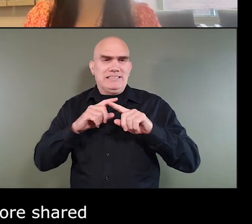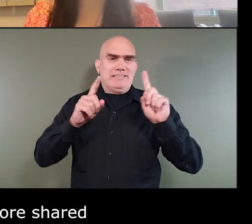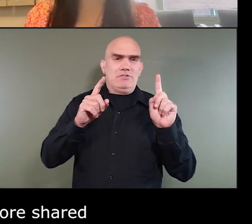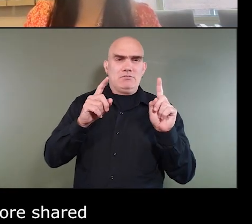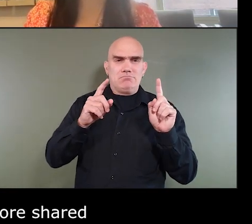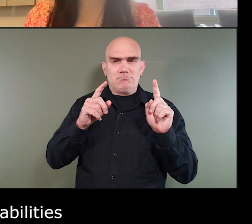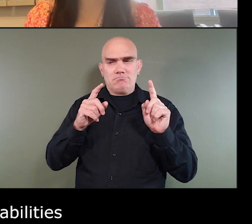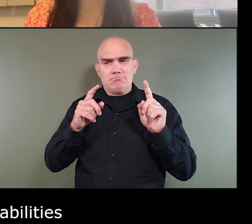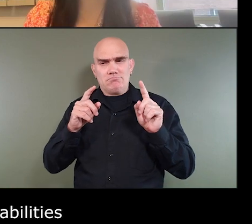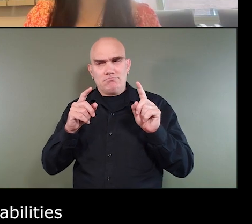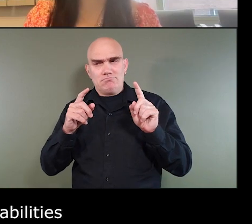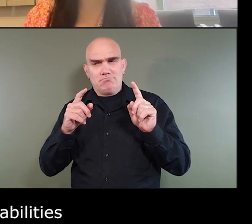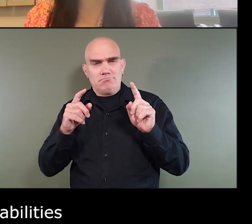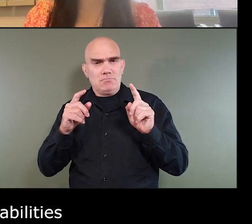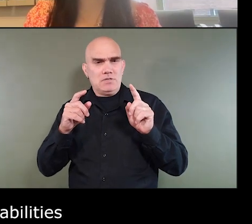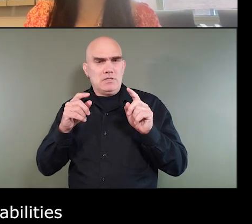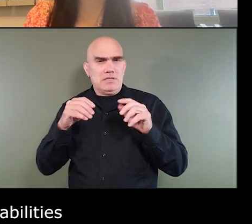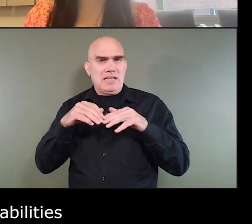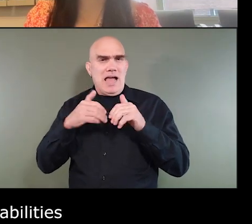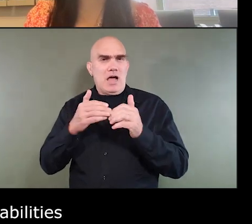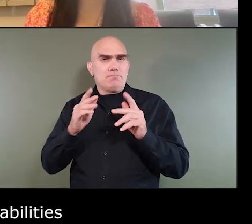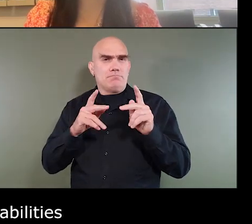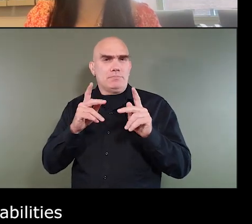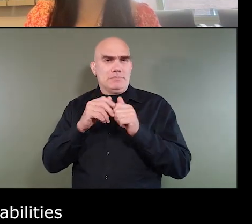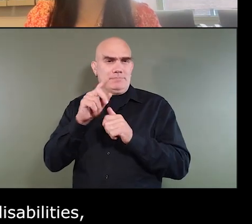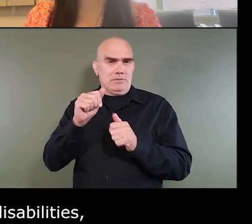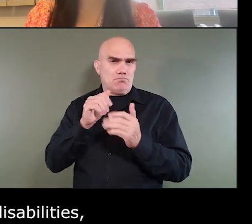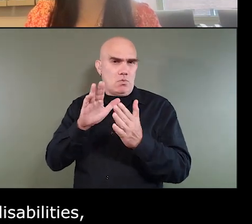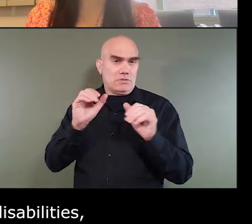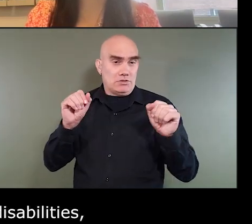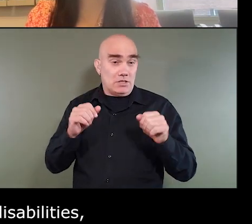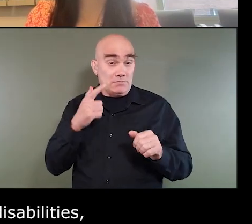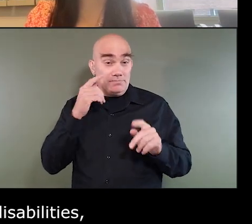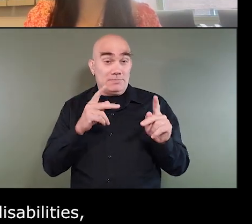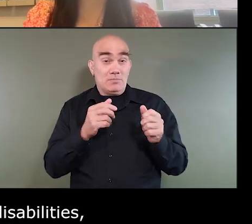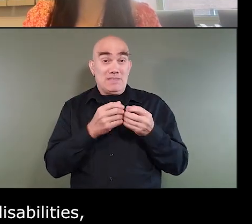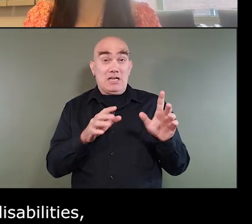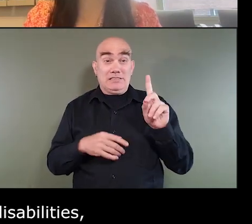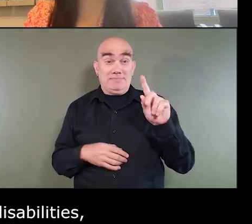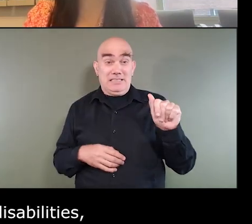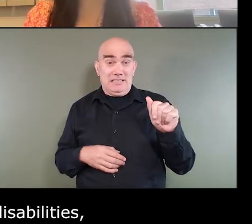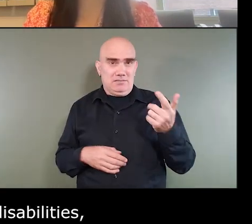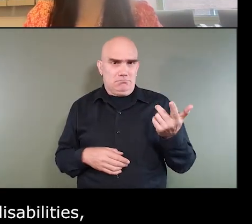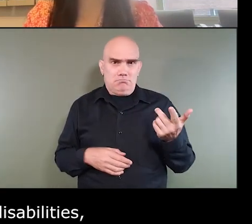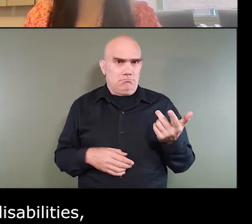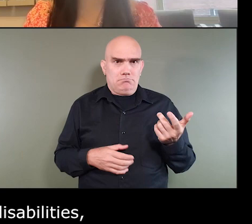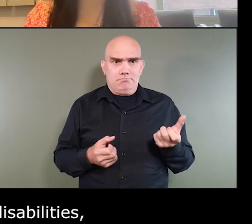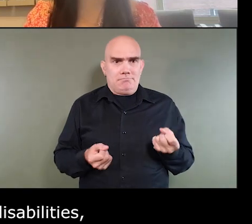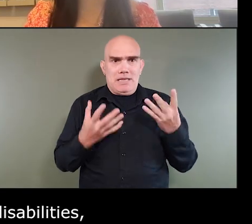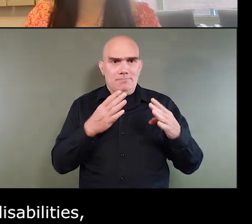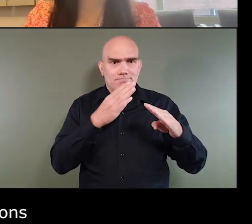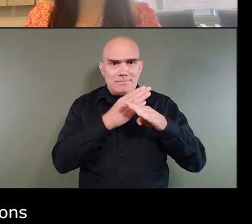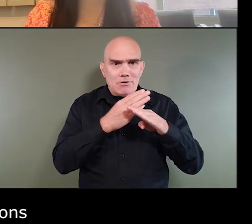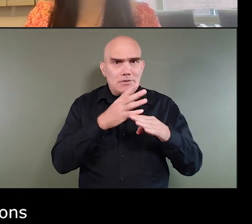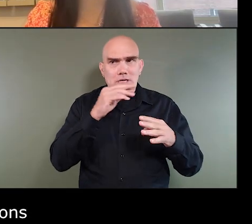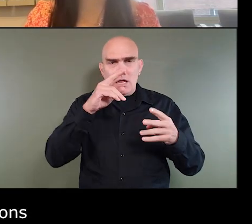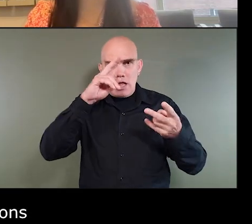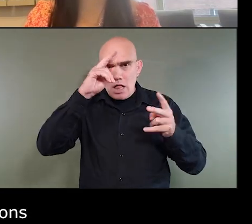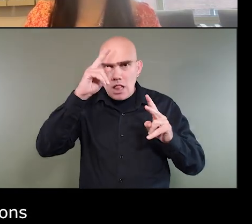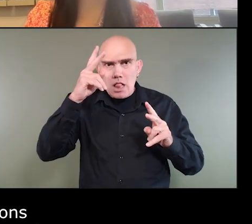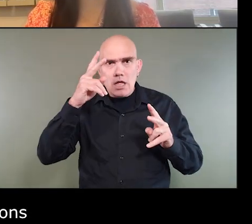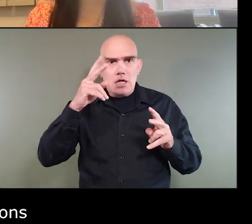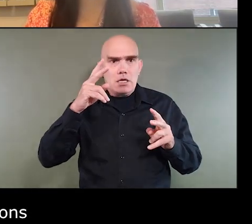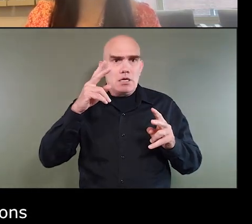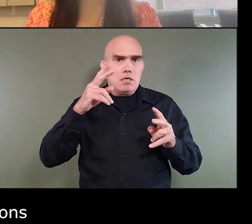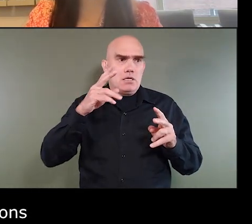different with respect to how folks with disabilities approach exercise, because folks without disabilities, there's lots of barriers and